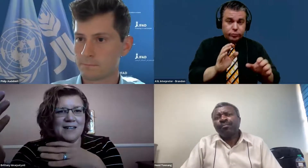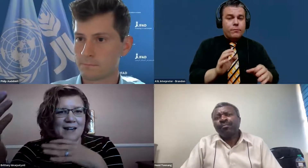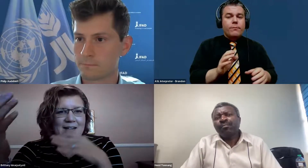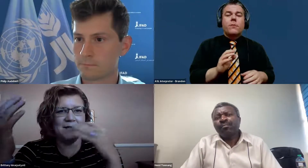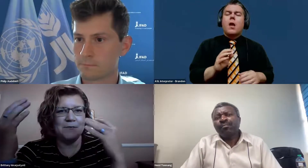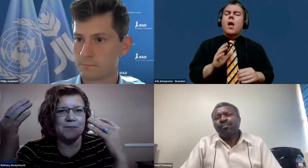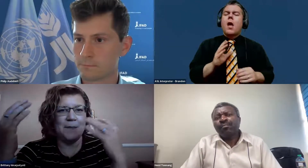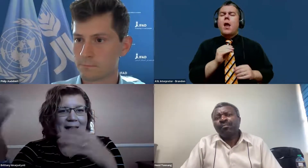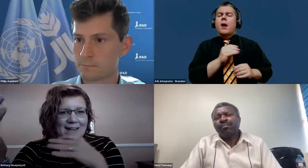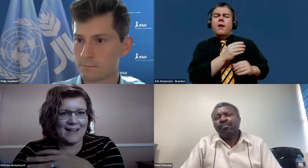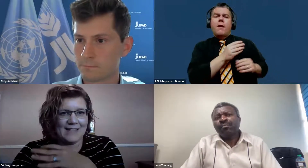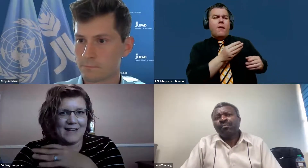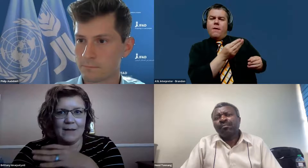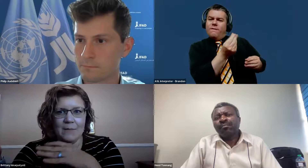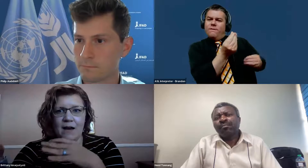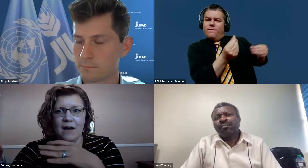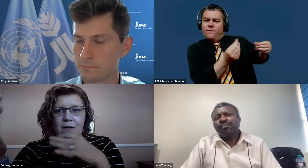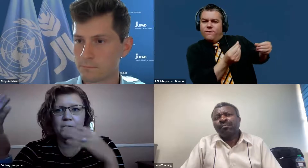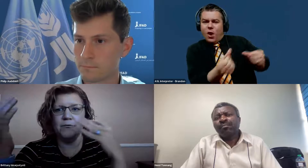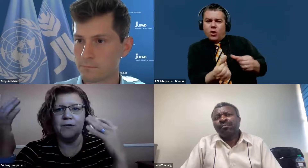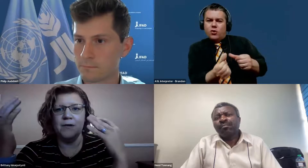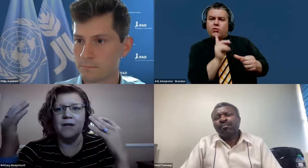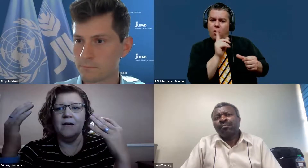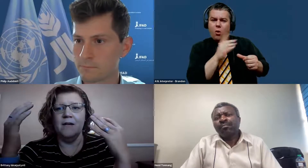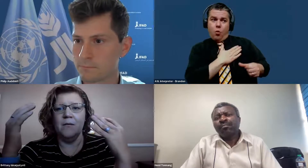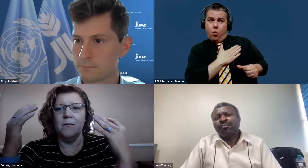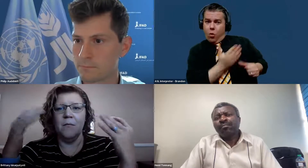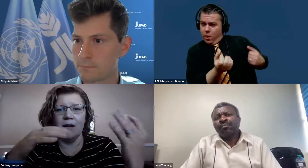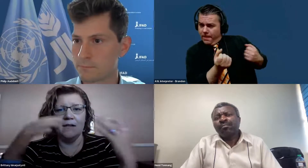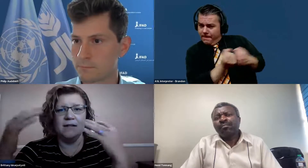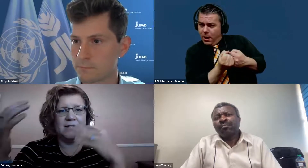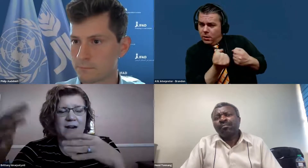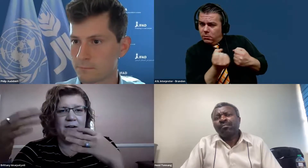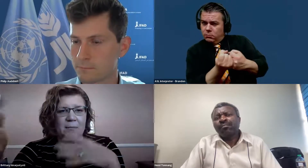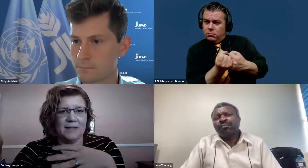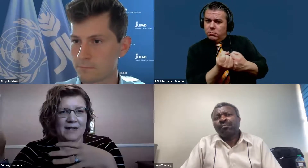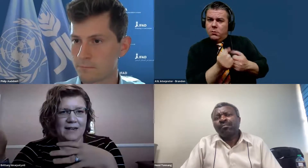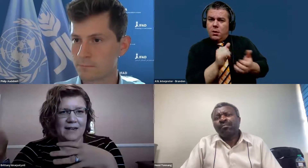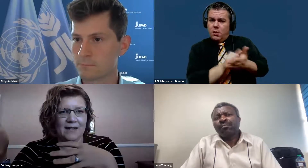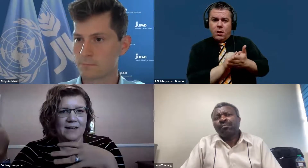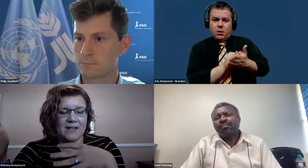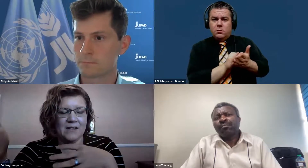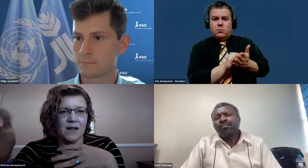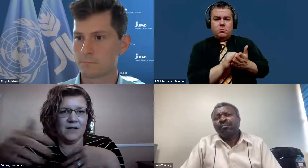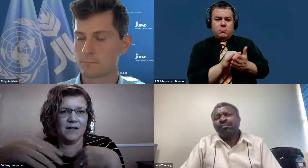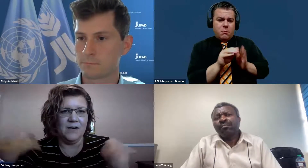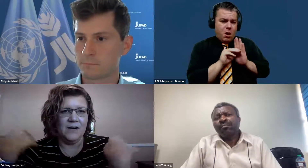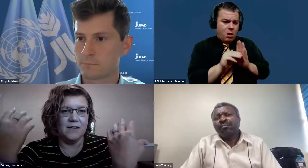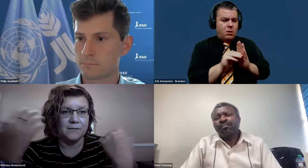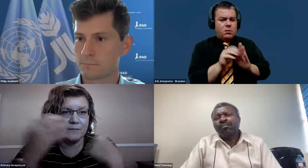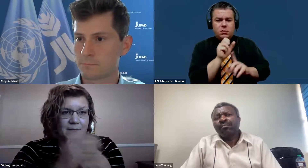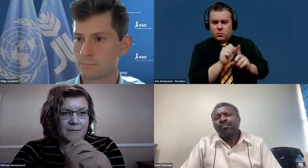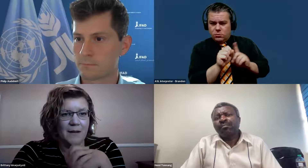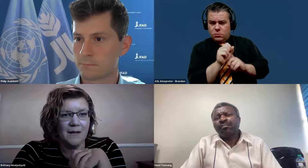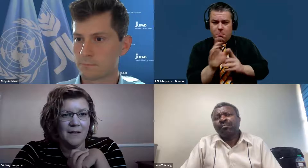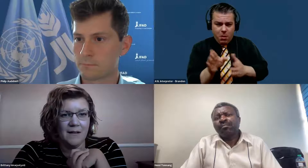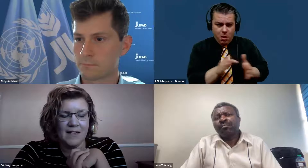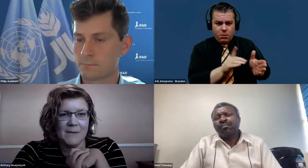funders willing to kind of back that type of, modeling, scenario planning as well in your